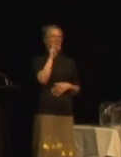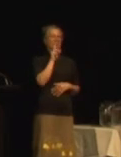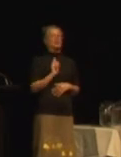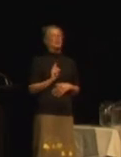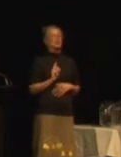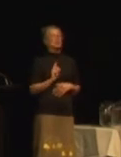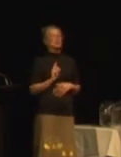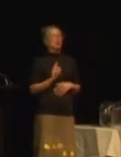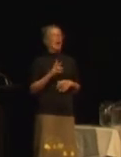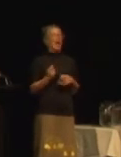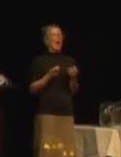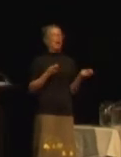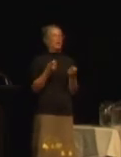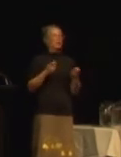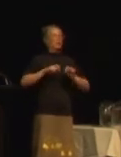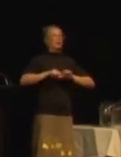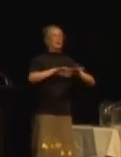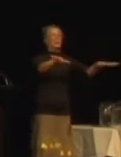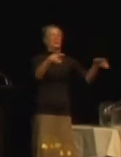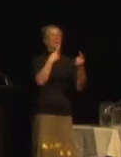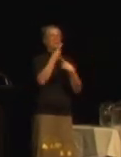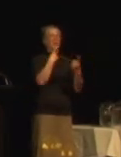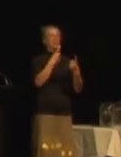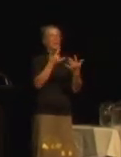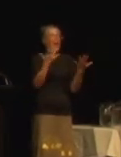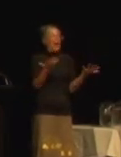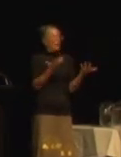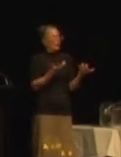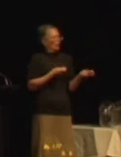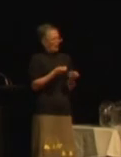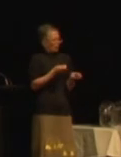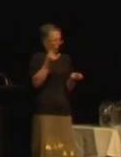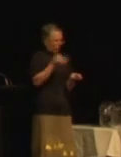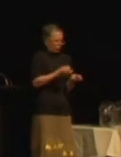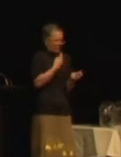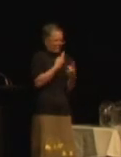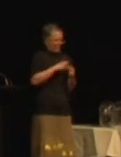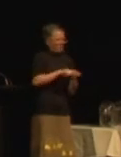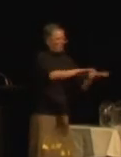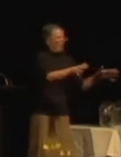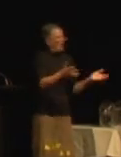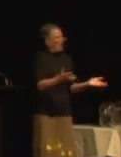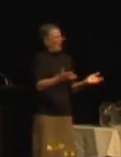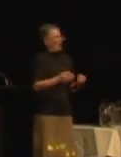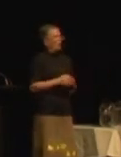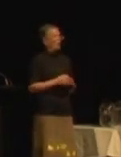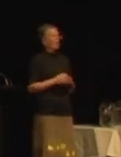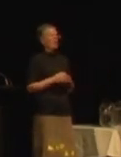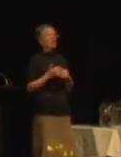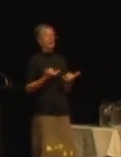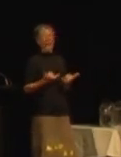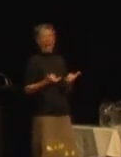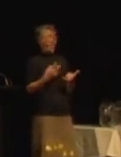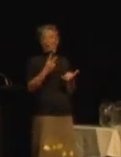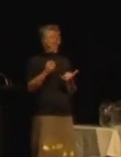we control the dissemination of things that seem to be untrue. In the light of 2018, this diagram